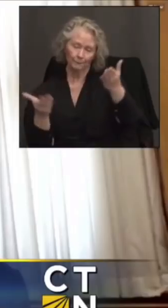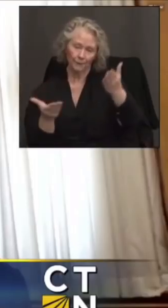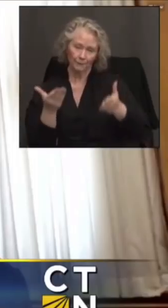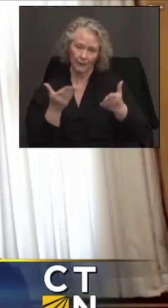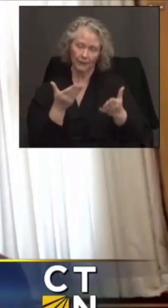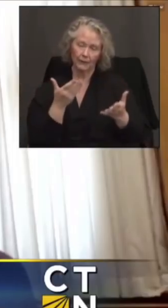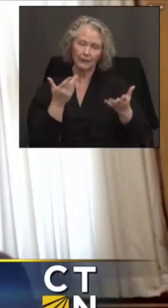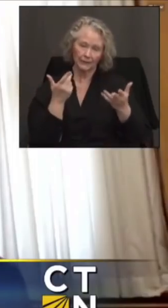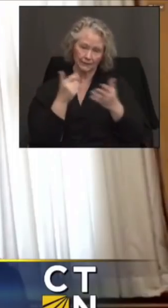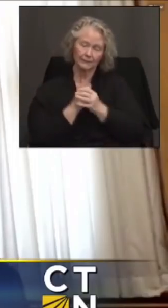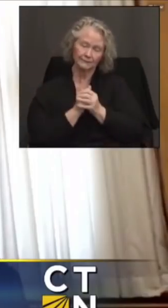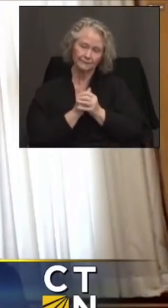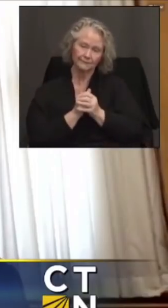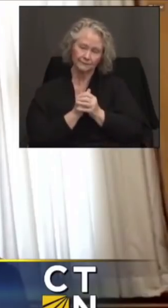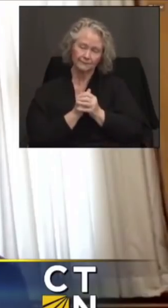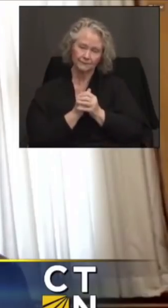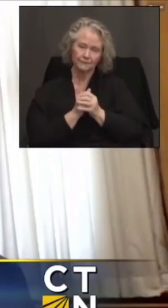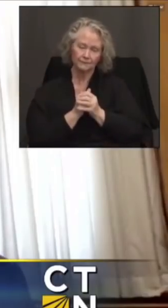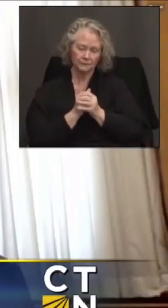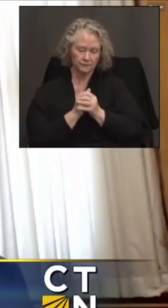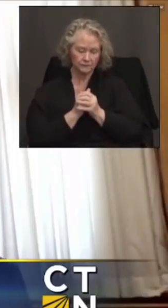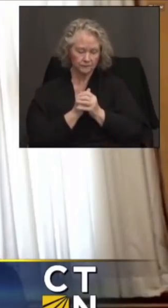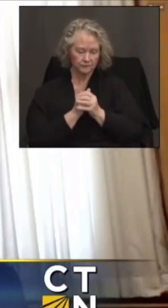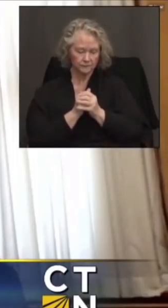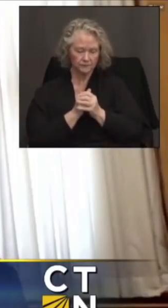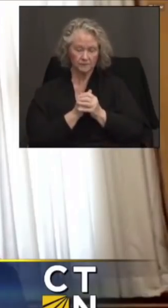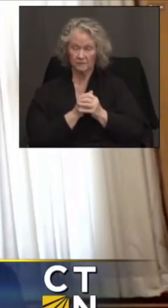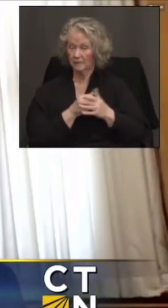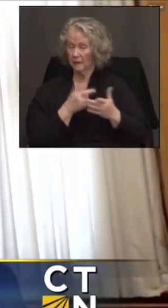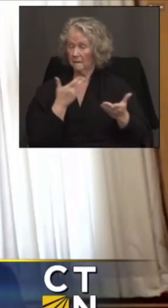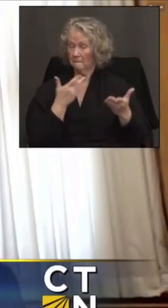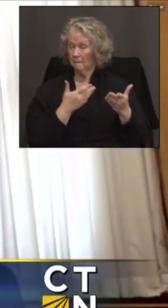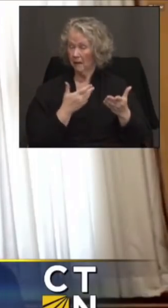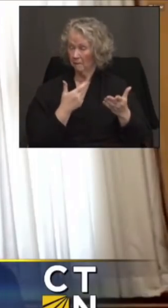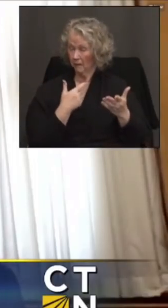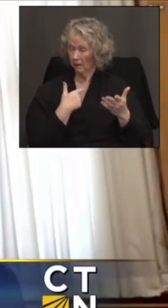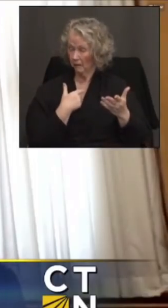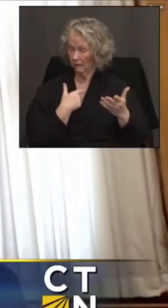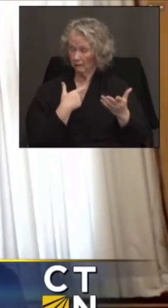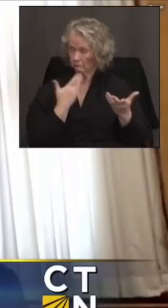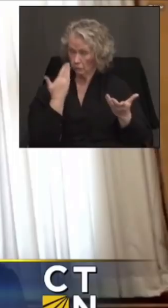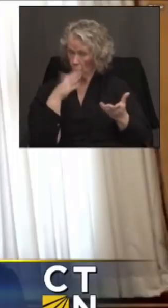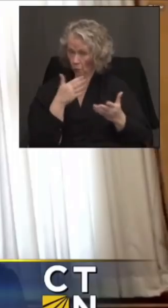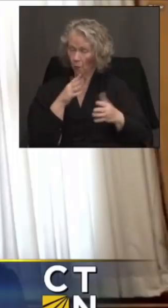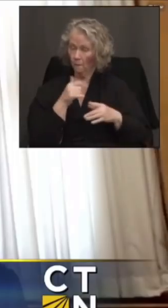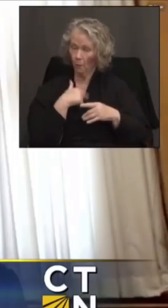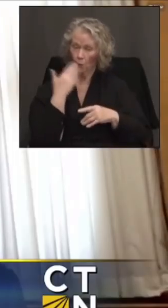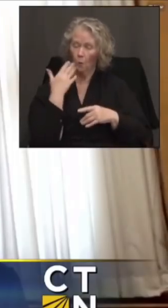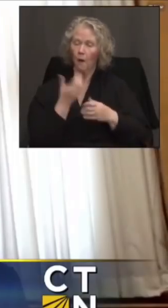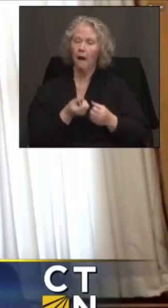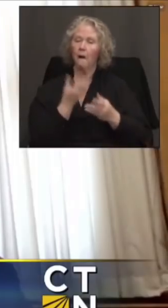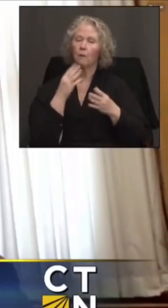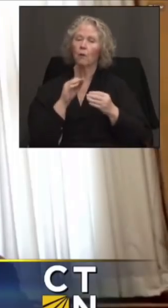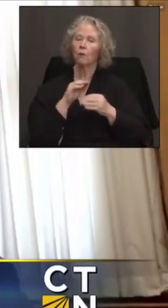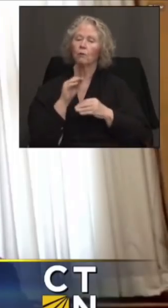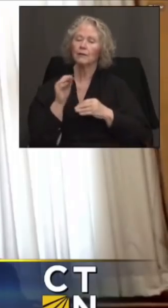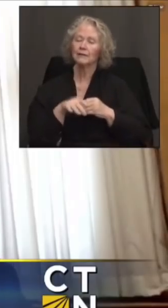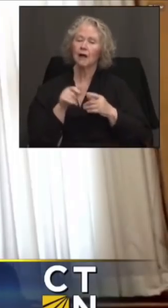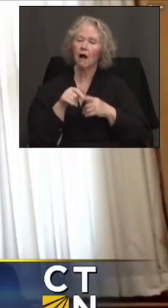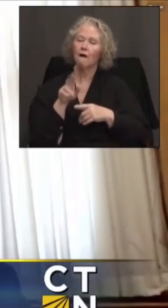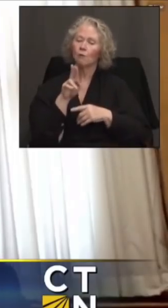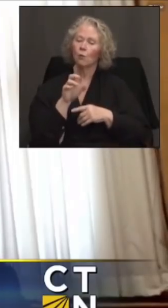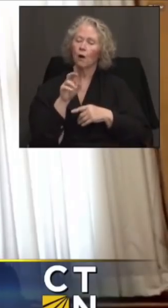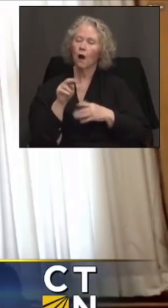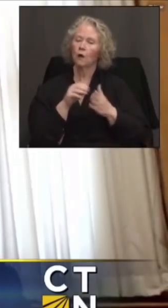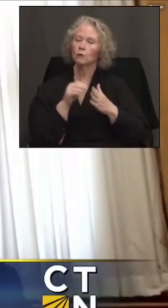if we don't have J&J. Got it. And this may be a little too specific, but do we have the percentage of UConn students who have at least received a